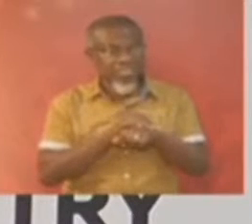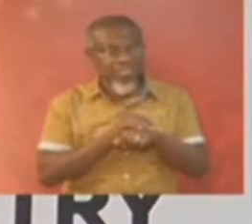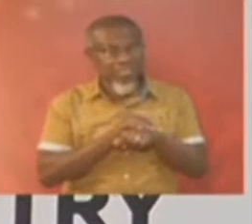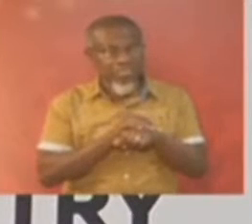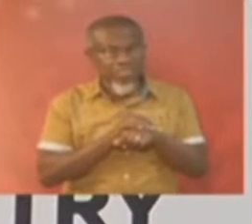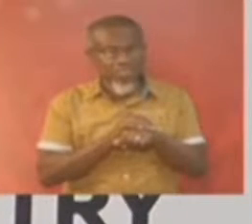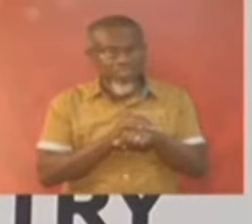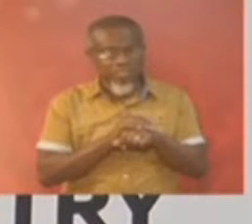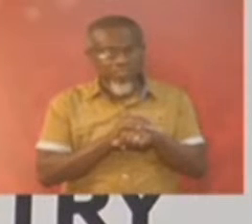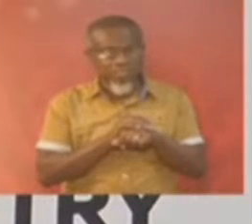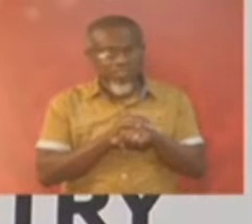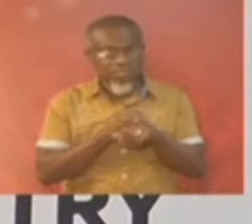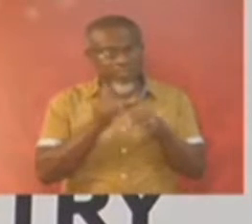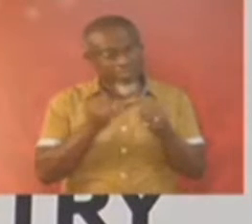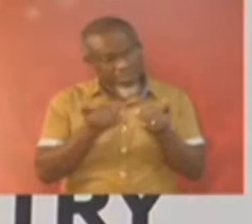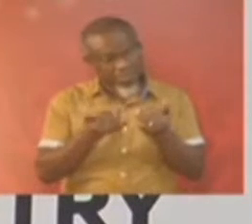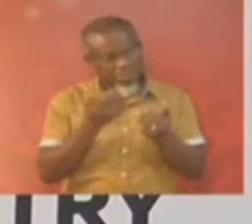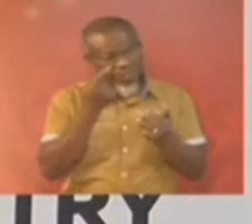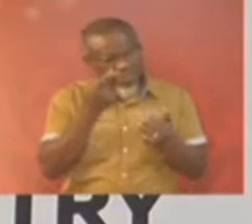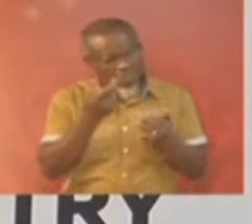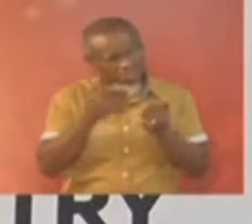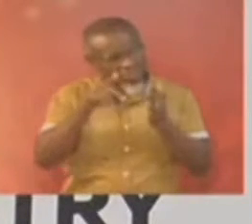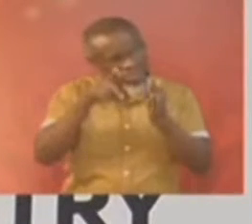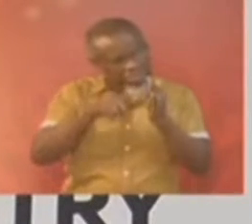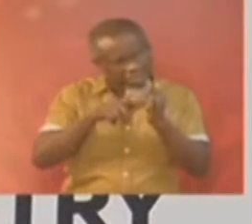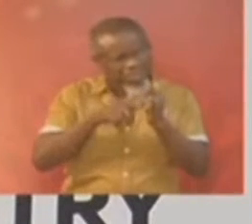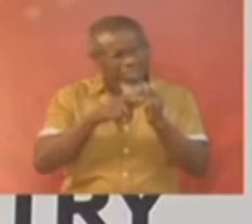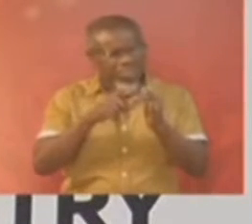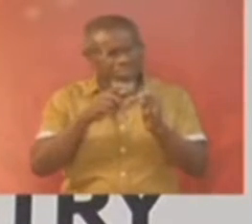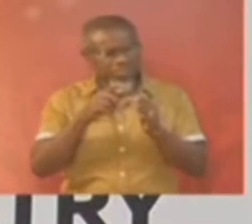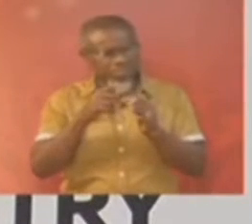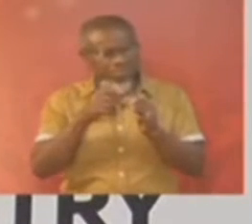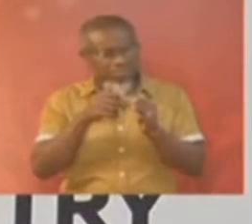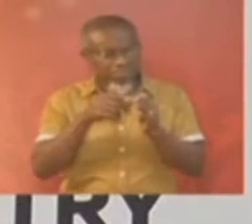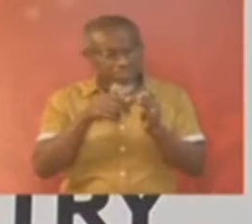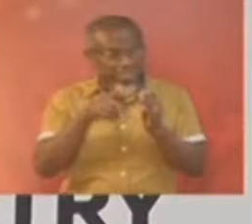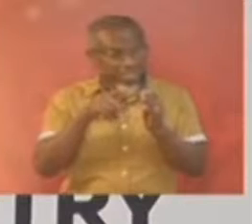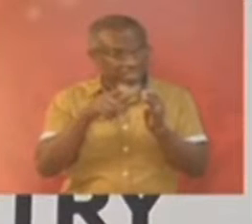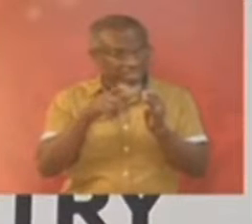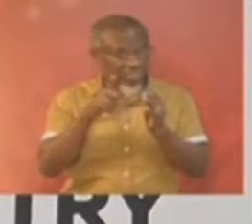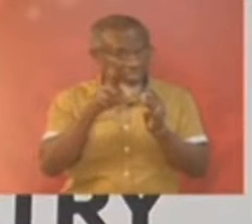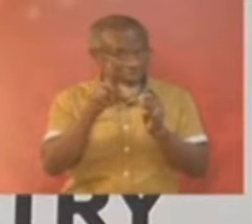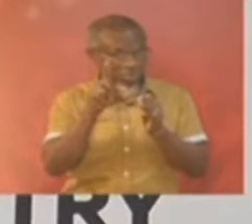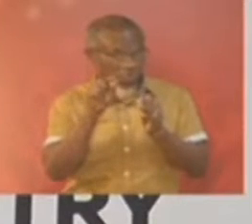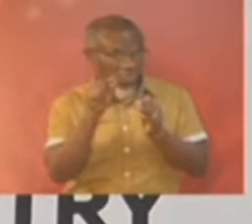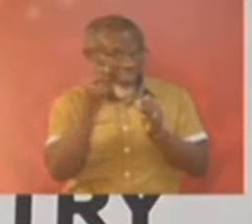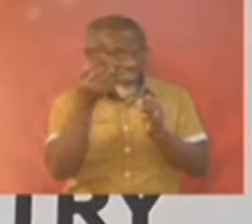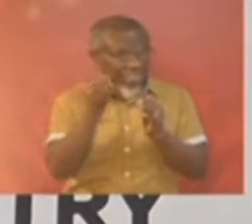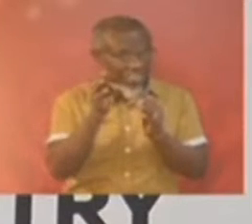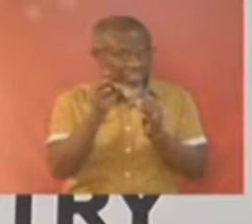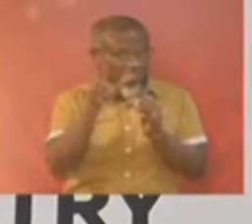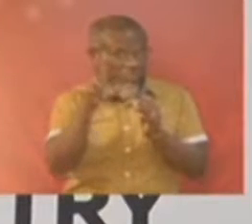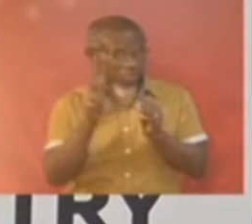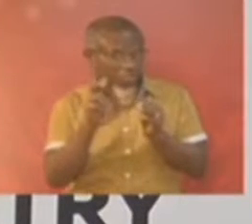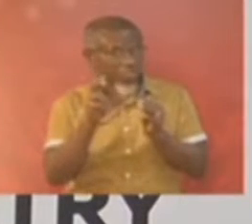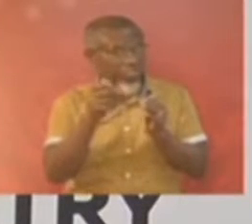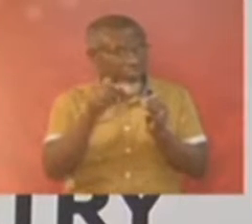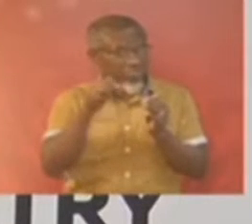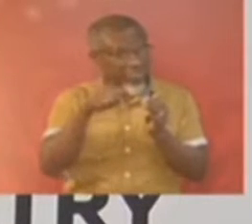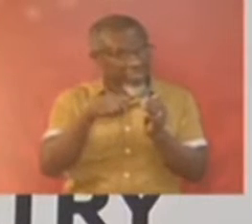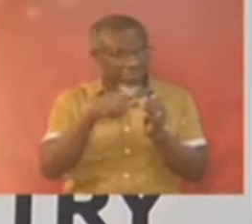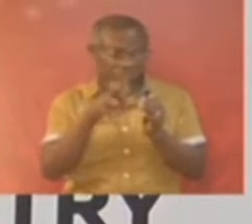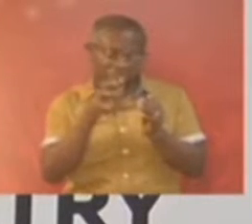I would say, 1,000 cases each year. Last year 300, this year 44 so far. So it's been a very good year as it relates to